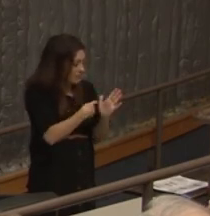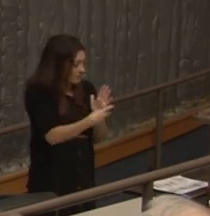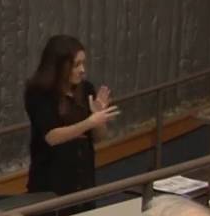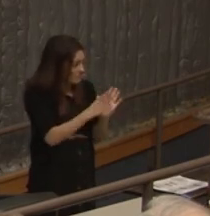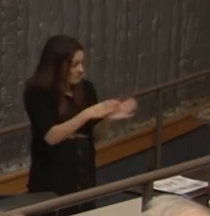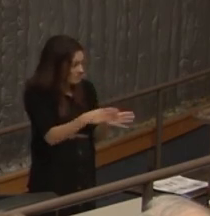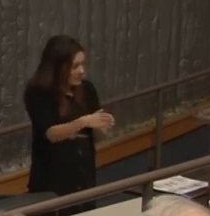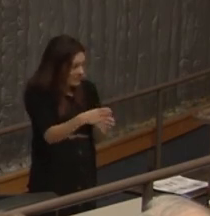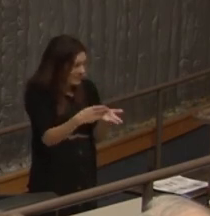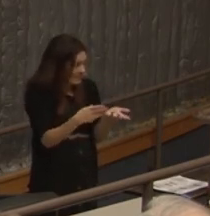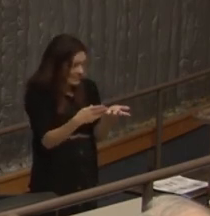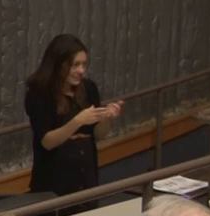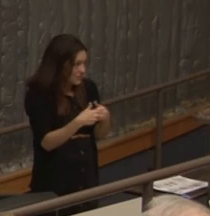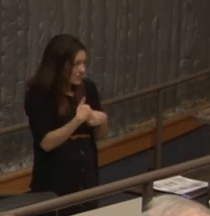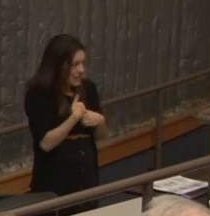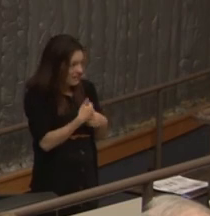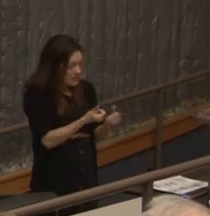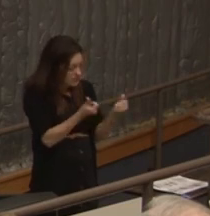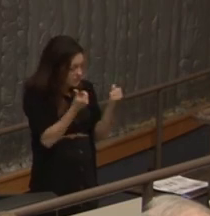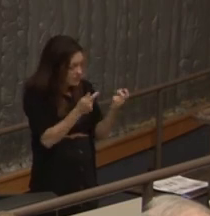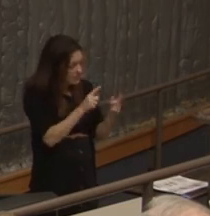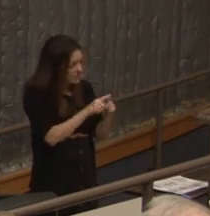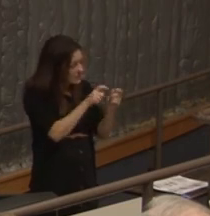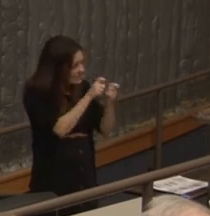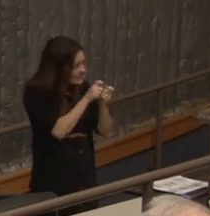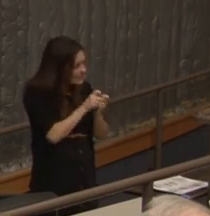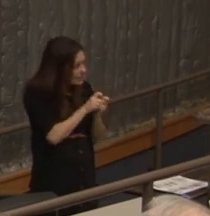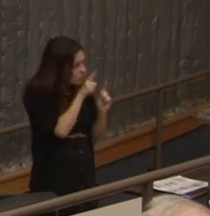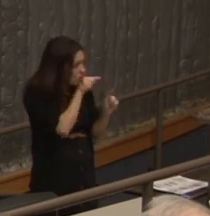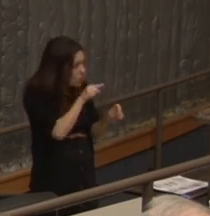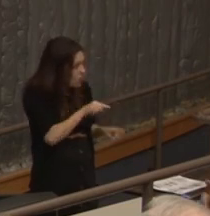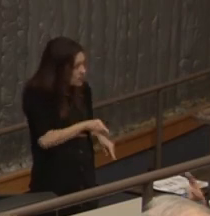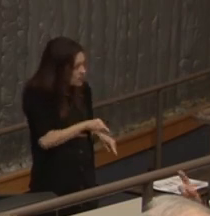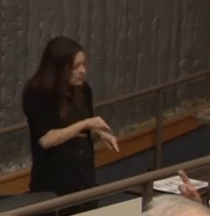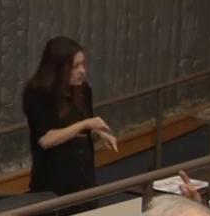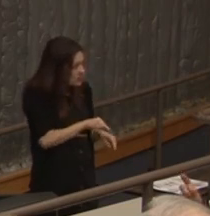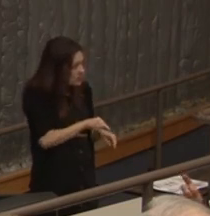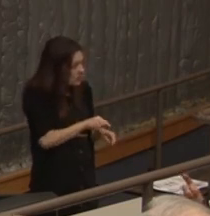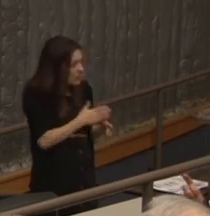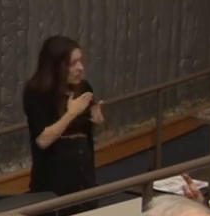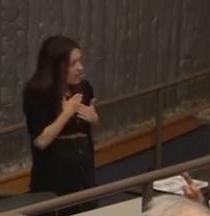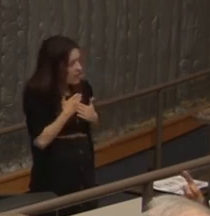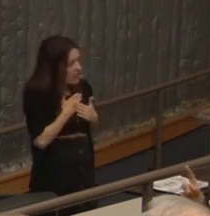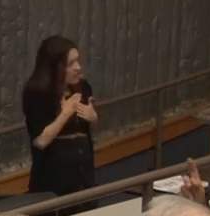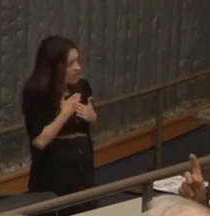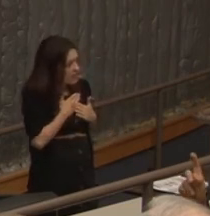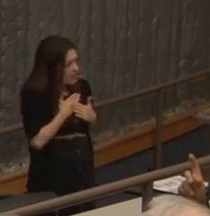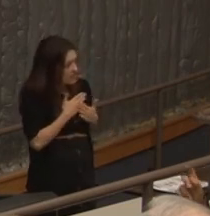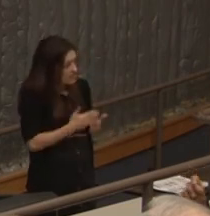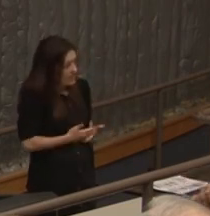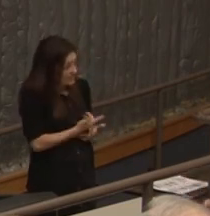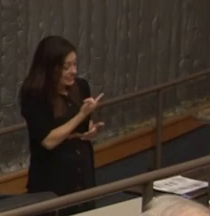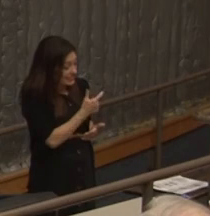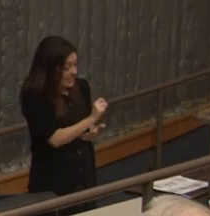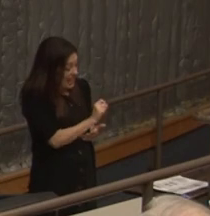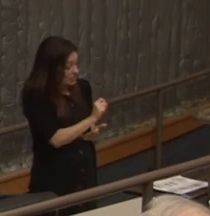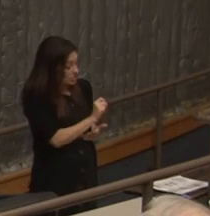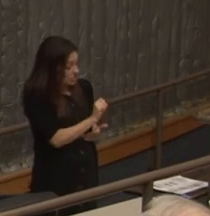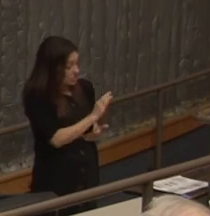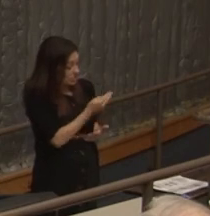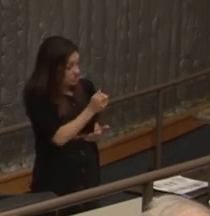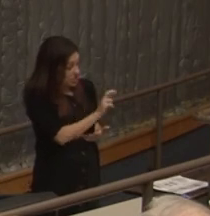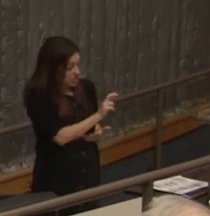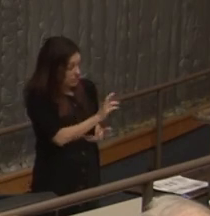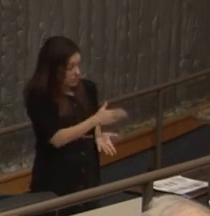the last work detail in Auschwitz that took the bodies from the gas chamber to the crematorium. So it's virtually impossible